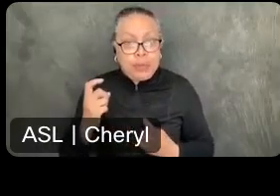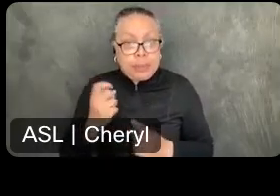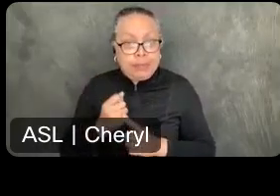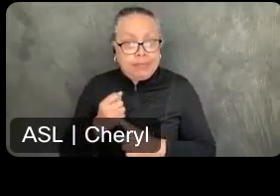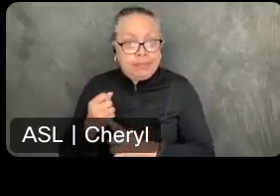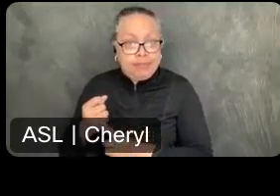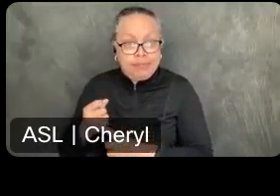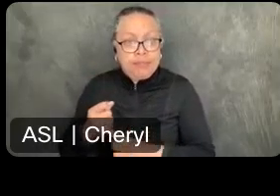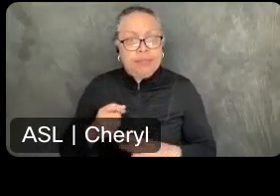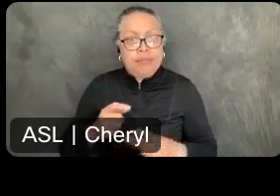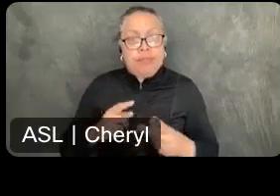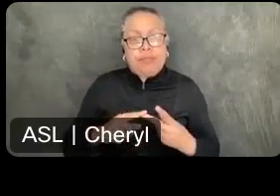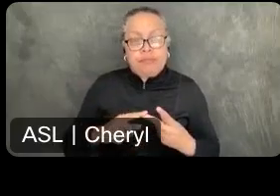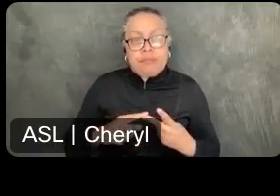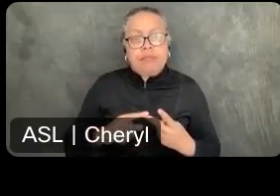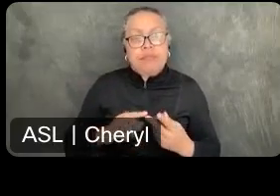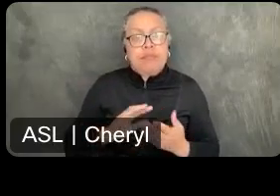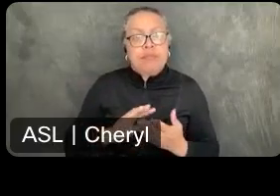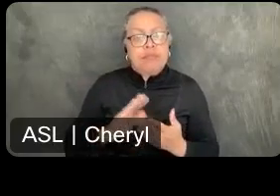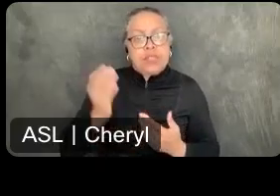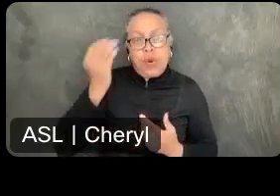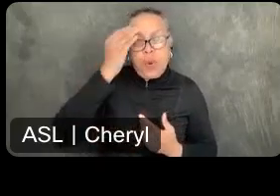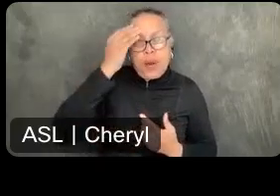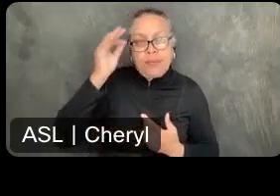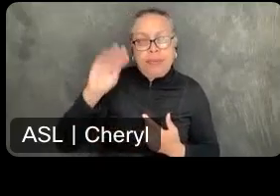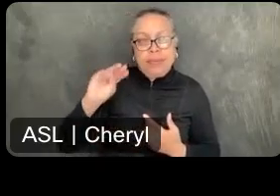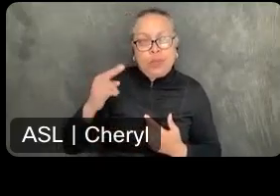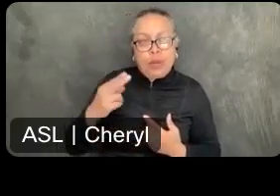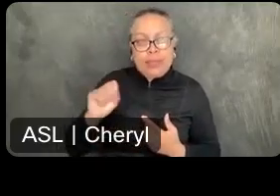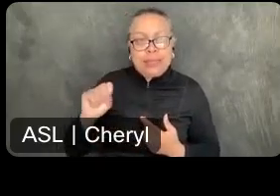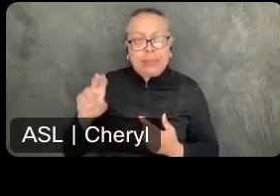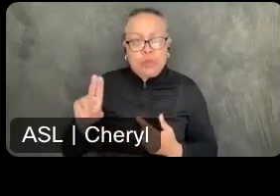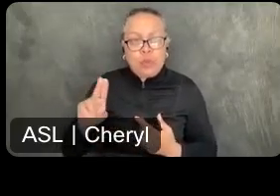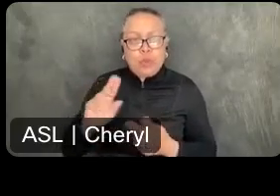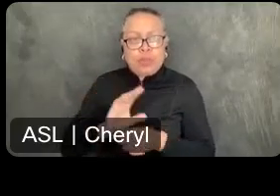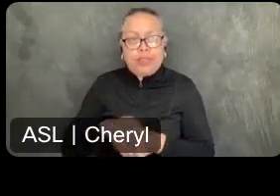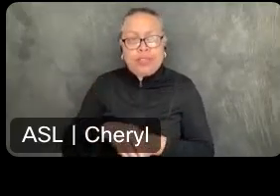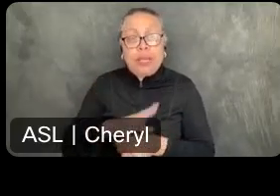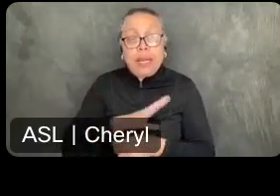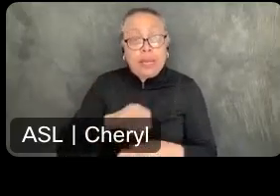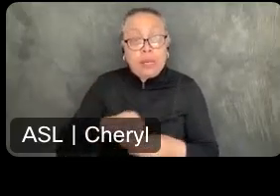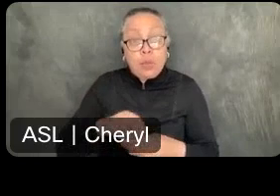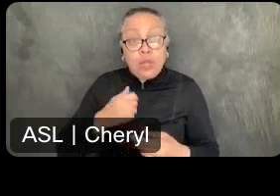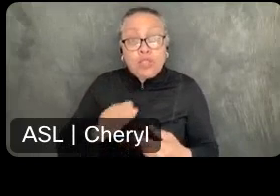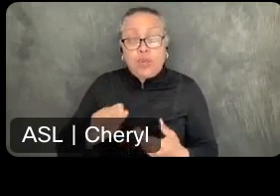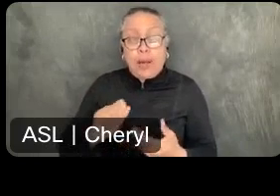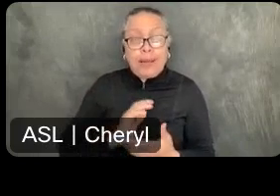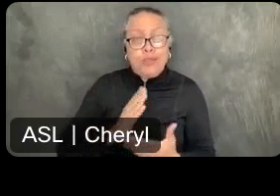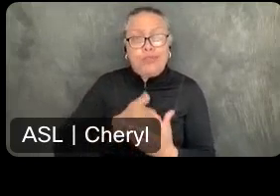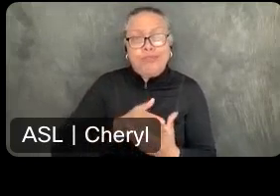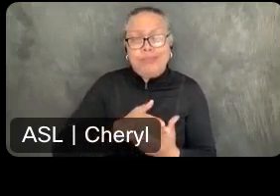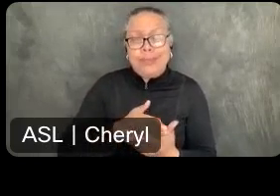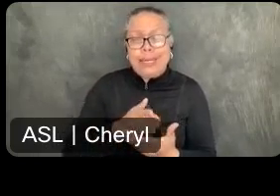Second, awareness of mental health and substance use coercion, including the sabotaging of recovery